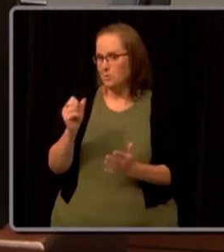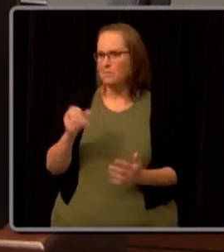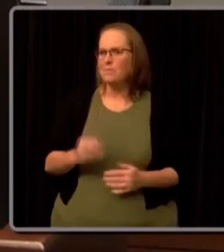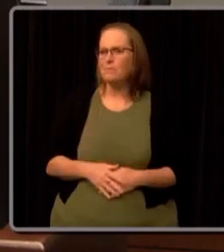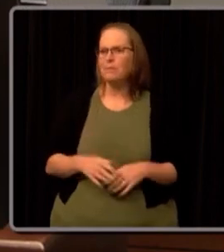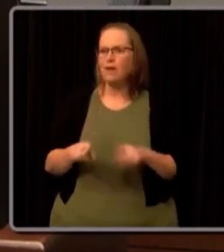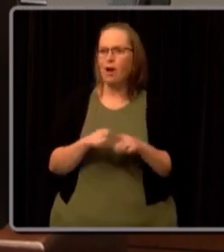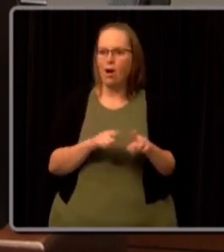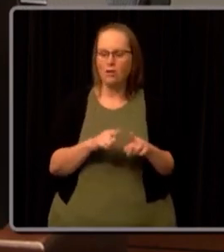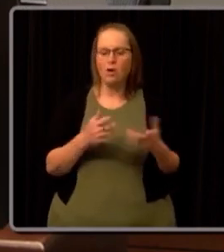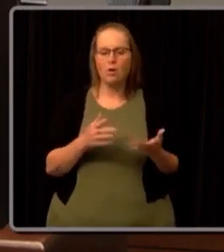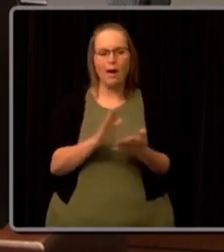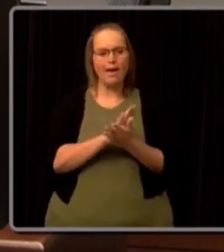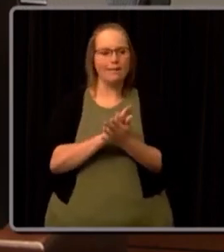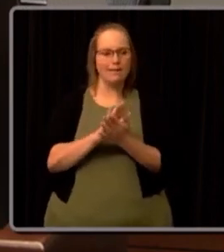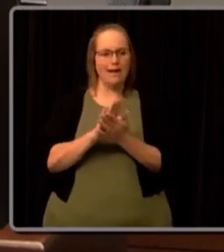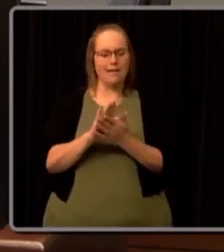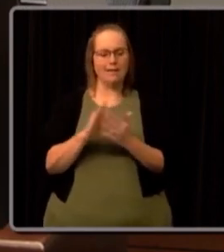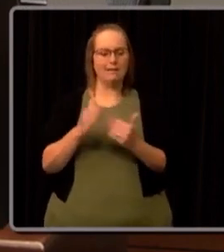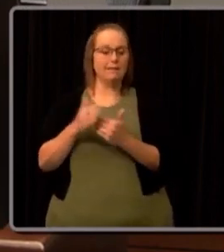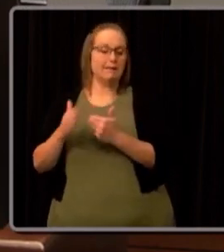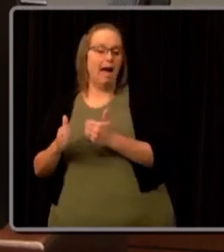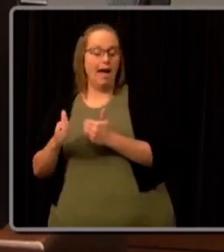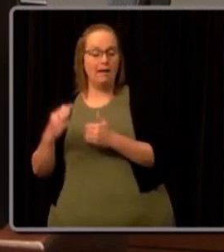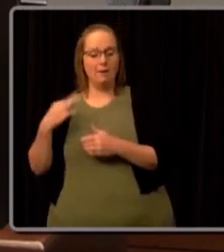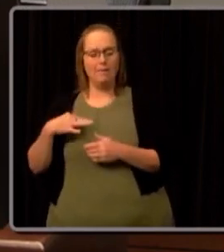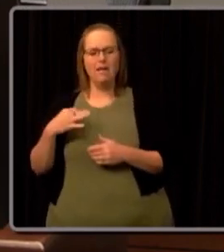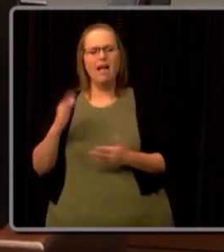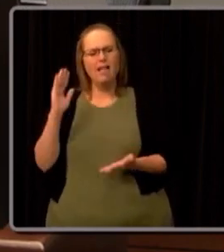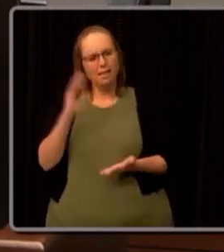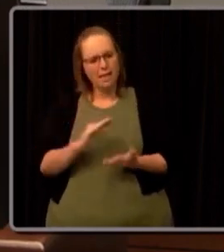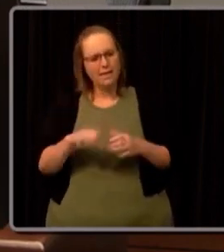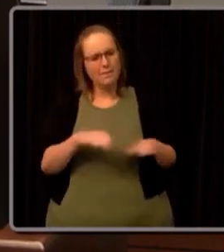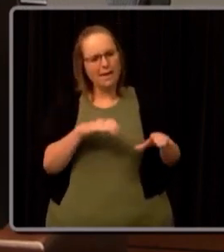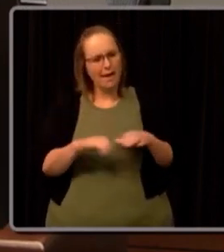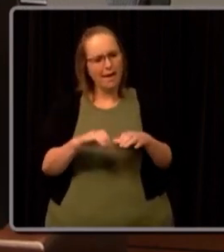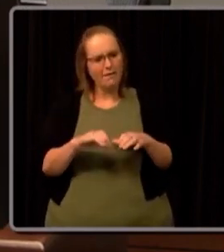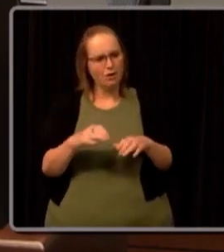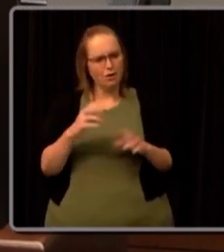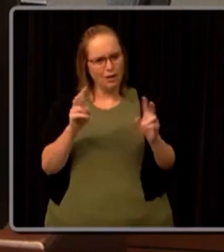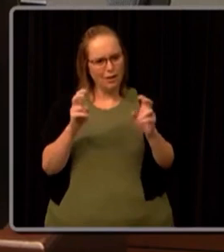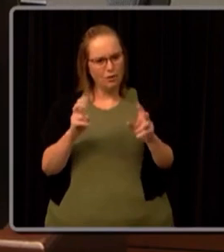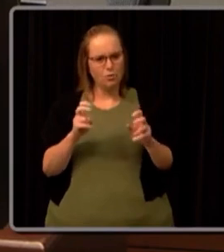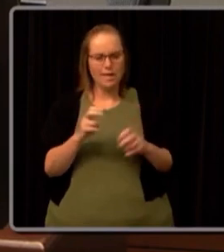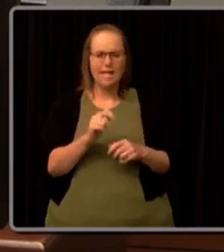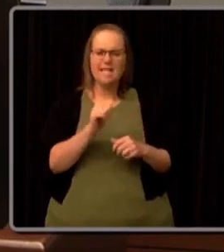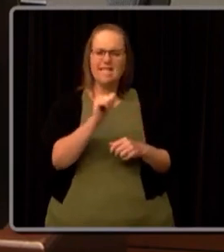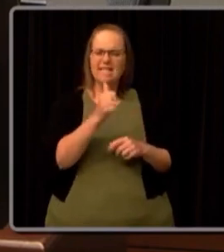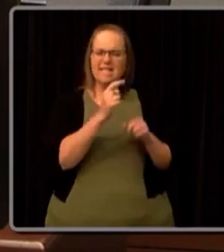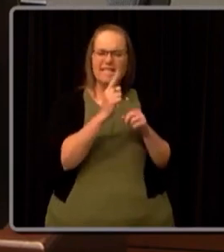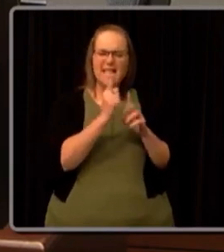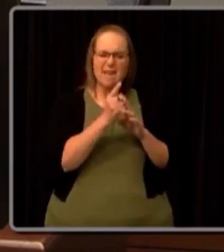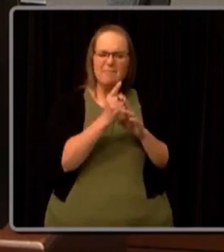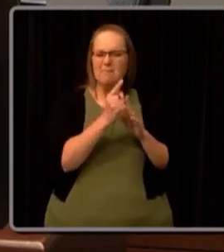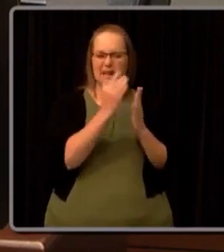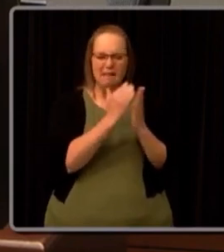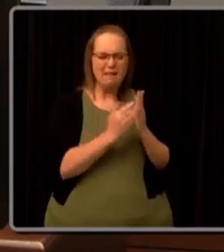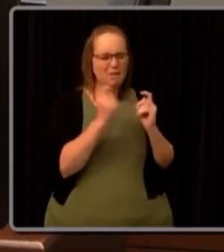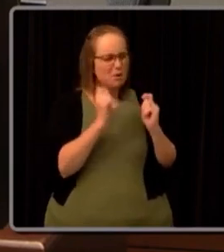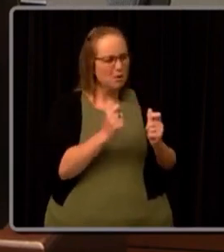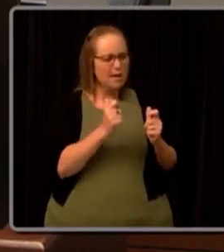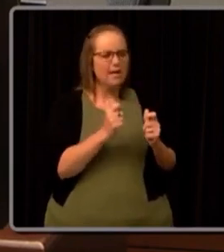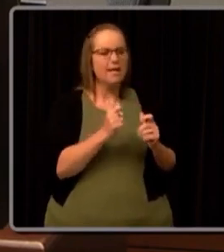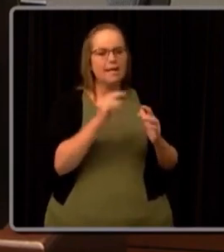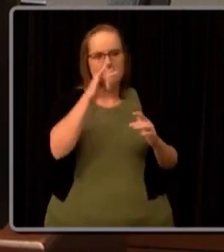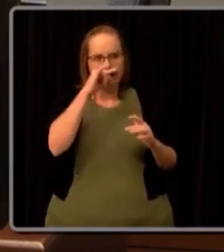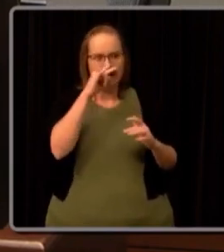A nice side benefit is that there are fewer behavior issues. Since there's only a 10-minute mini lesson, it's a quick lesson, kids are engaged, they're active